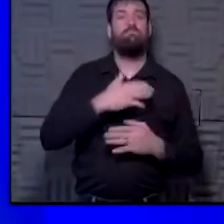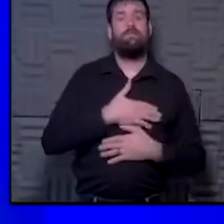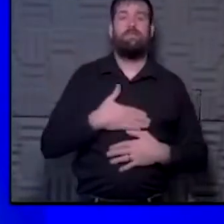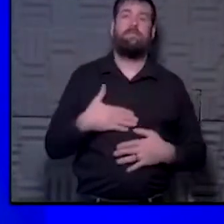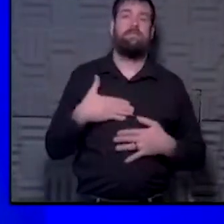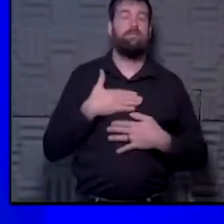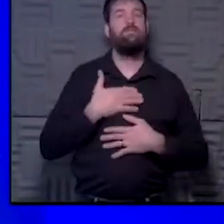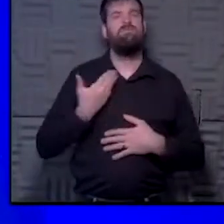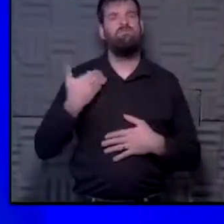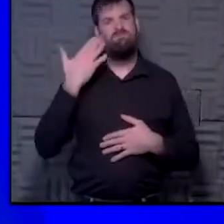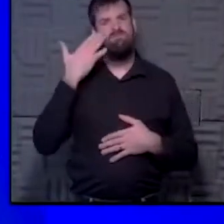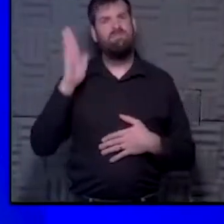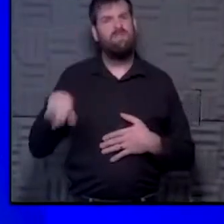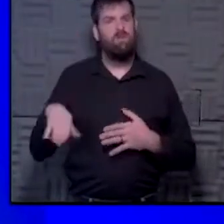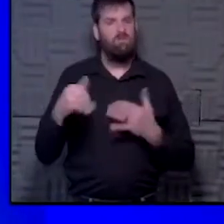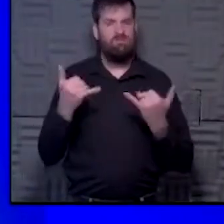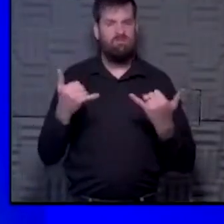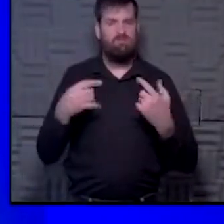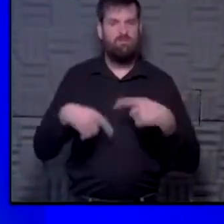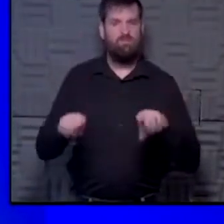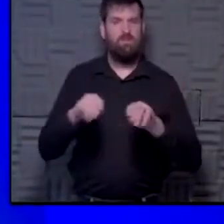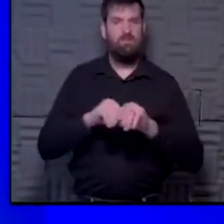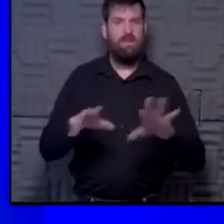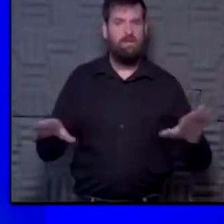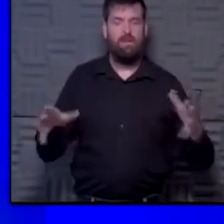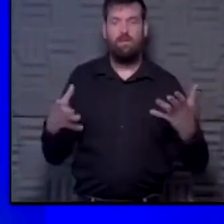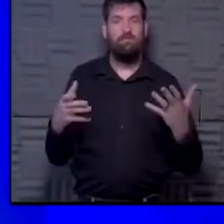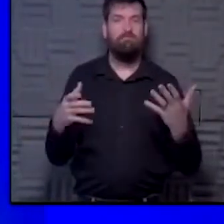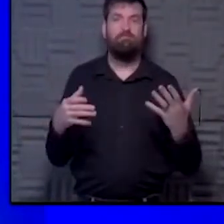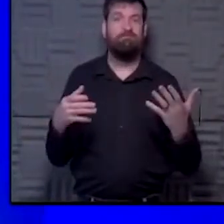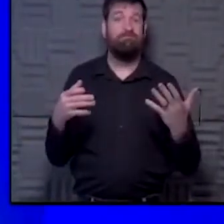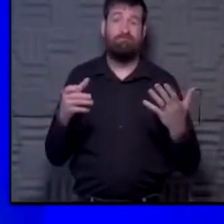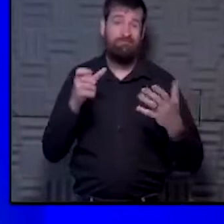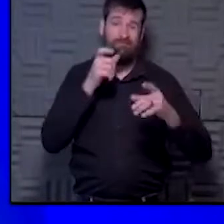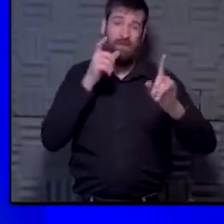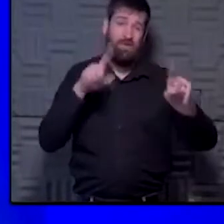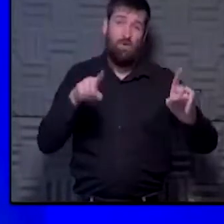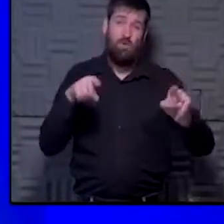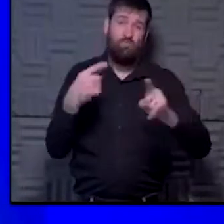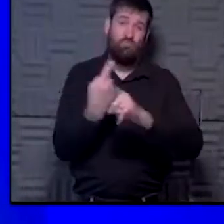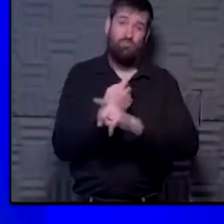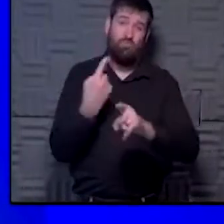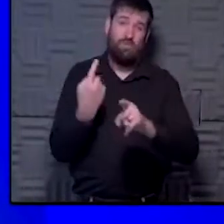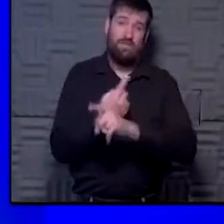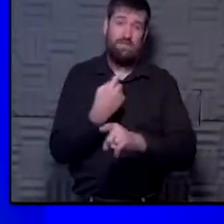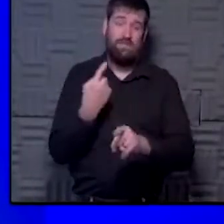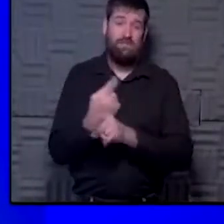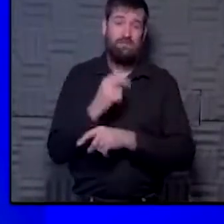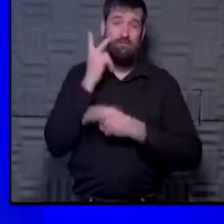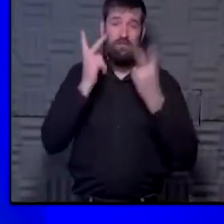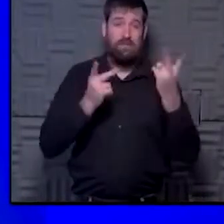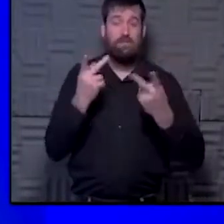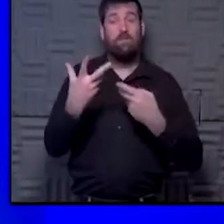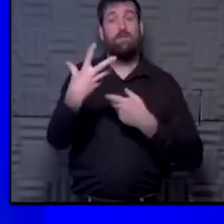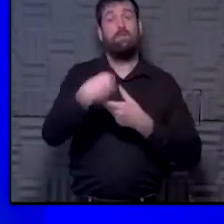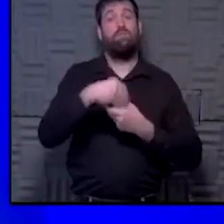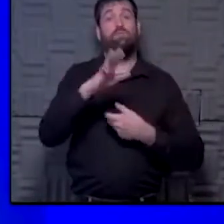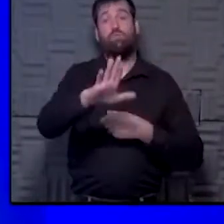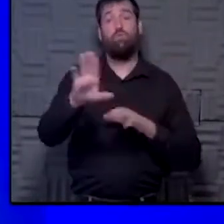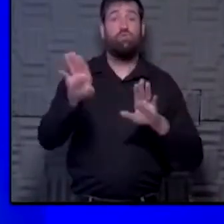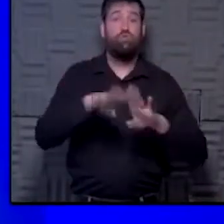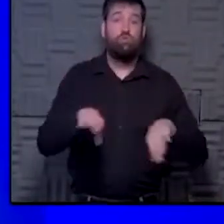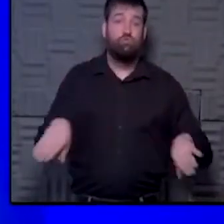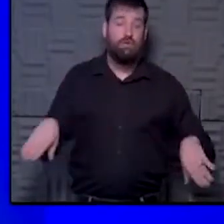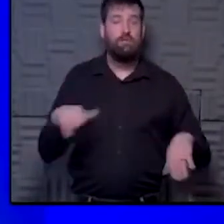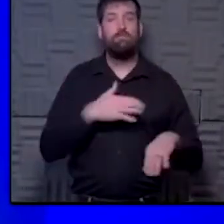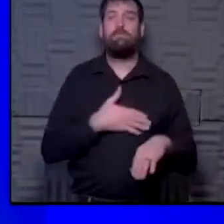we know that during the time of the pandemic, a lot of people did not get to their routine visits. That includes your children. Please get your children to